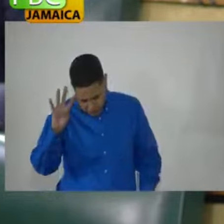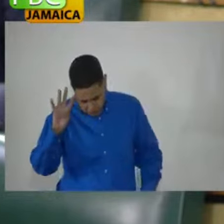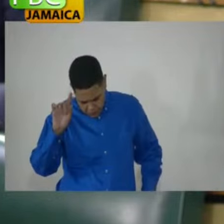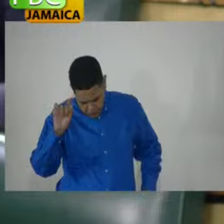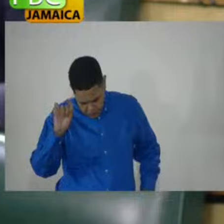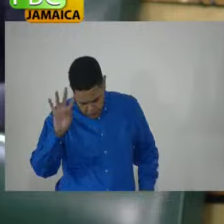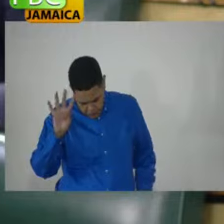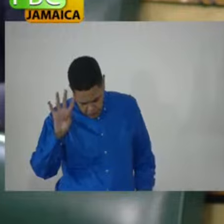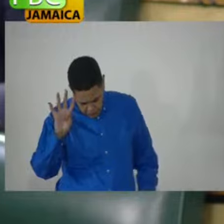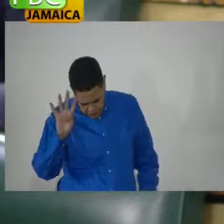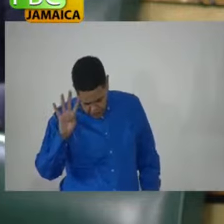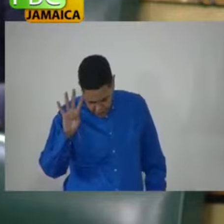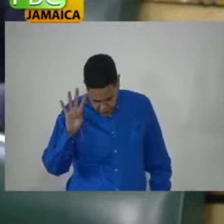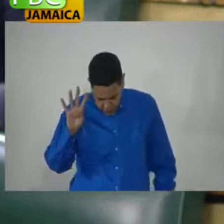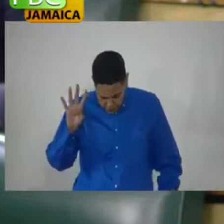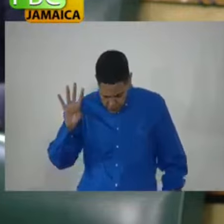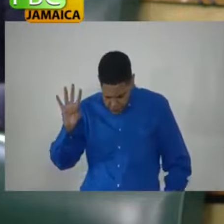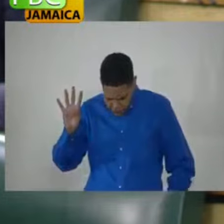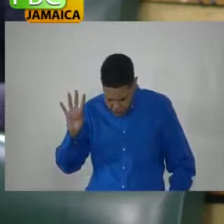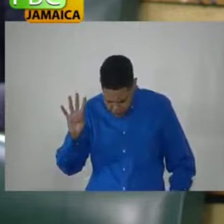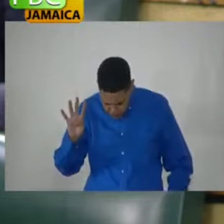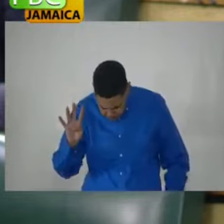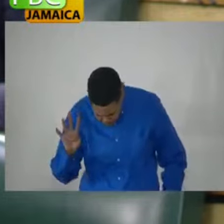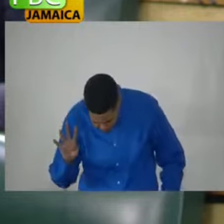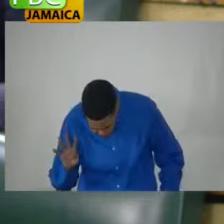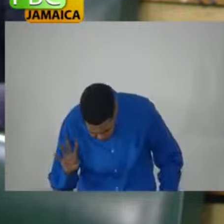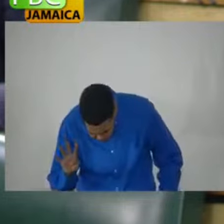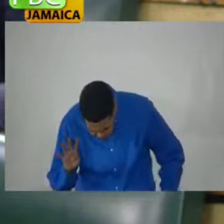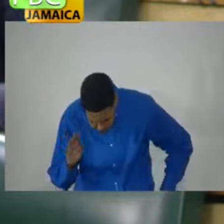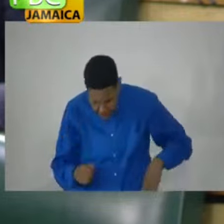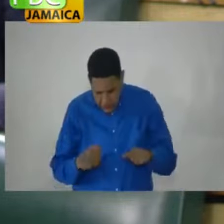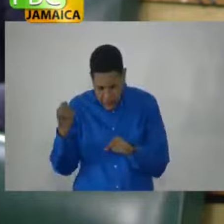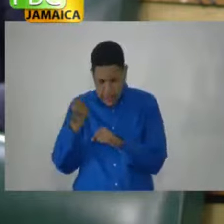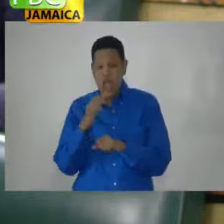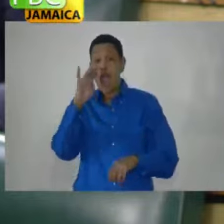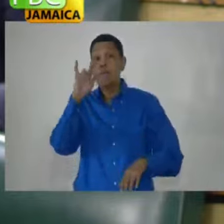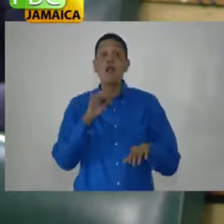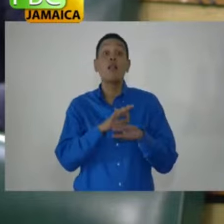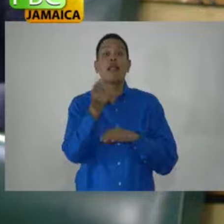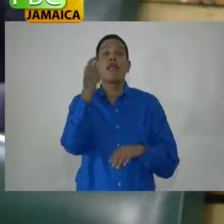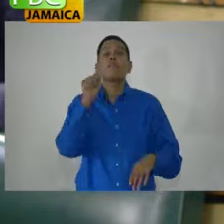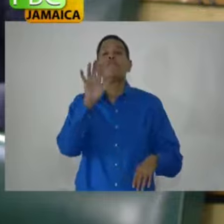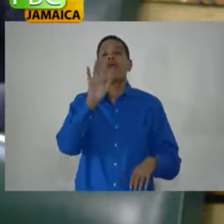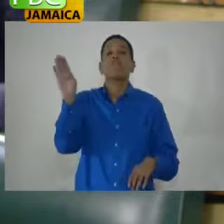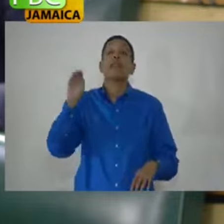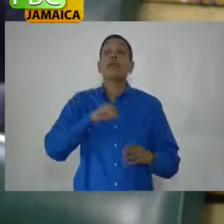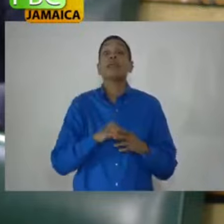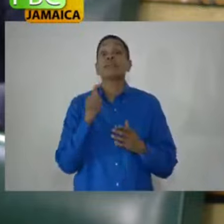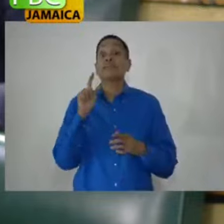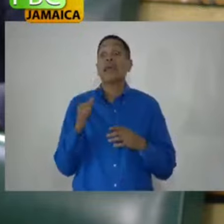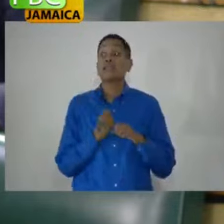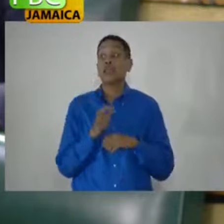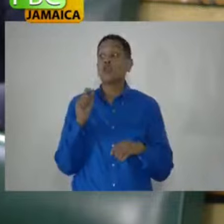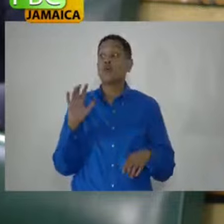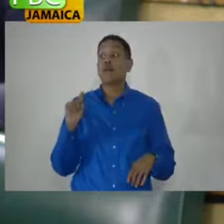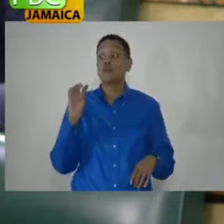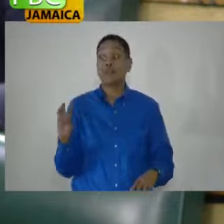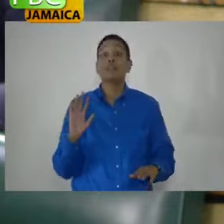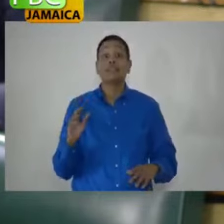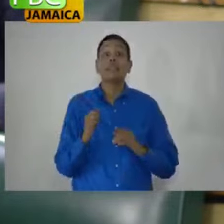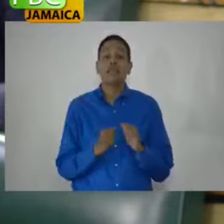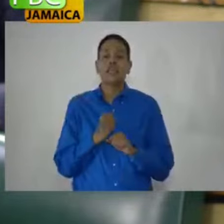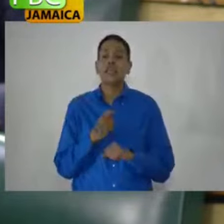2024-25, the year of burial, $11.5 billion. In fiscal year 2025-26, the